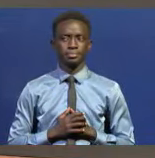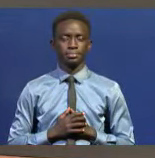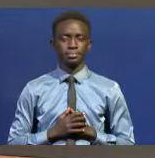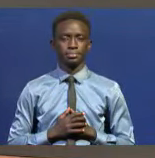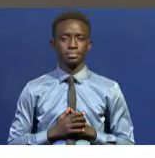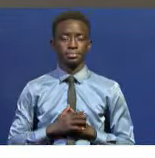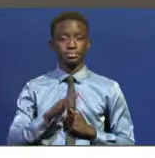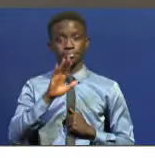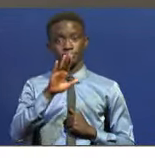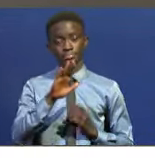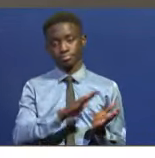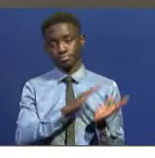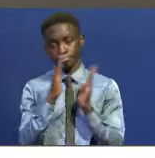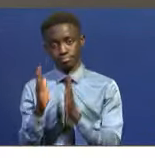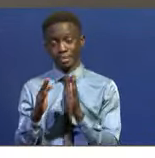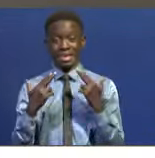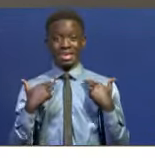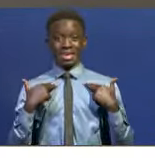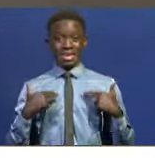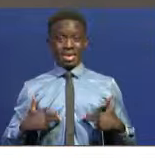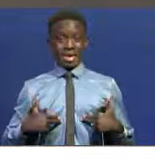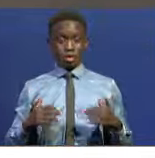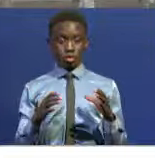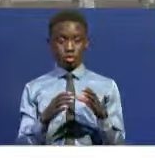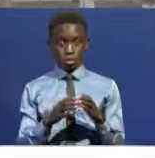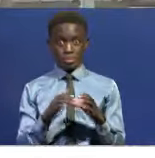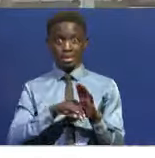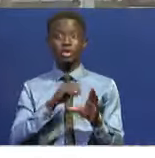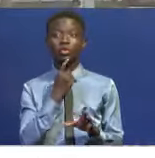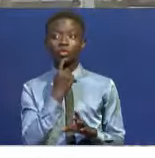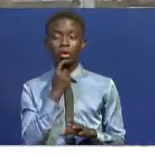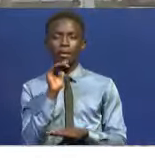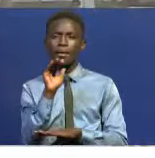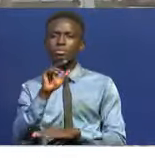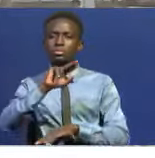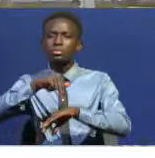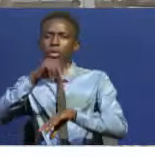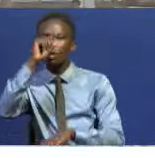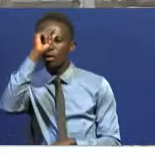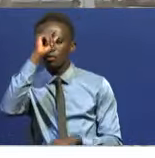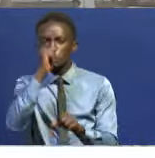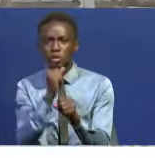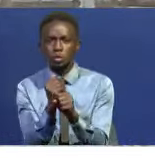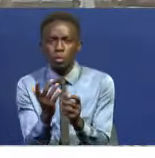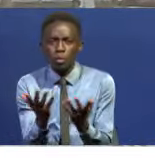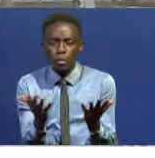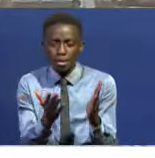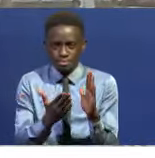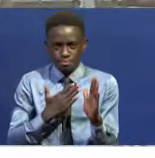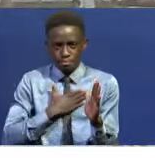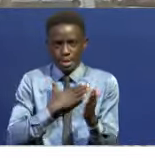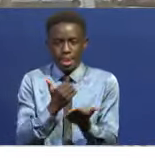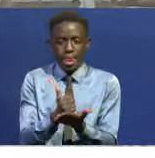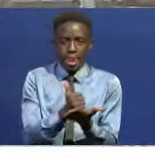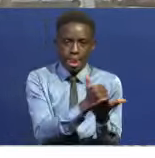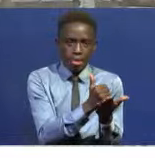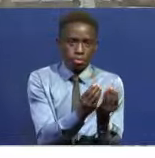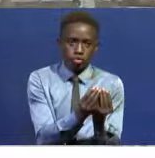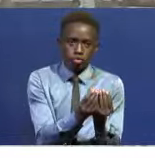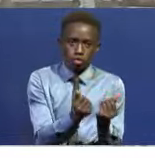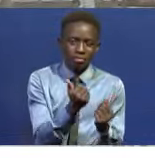And away from that, health stakeholders in Turkana County have called on the national government to urgently intervene in the fight against